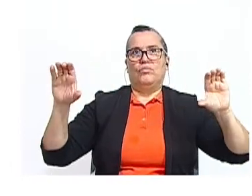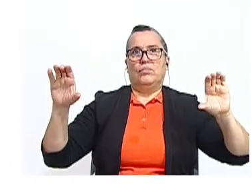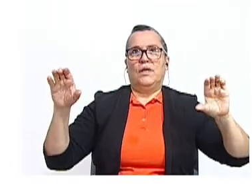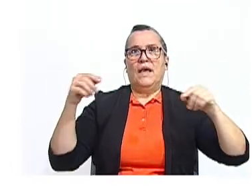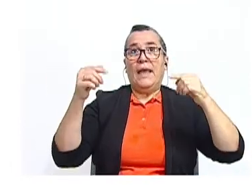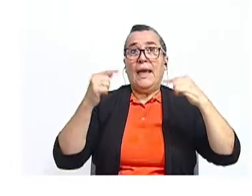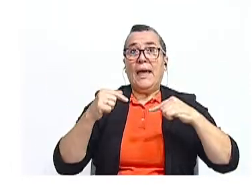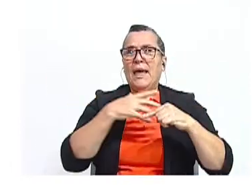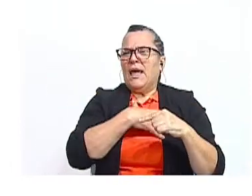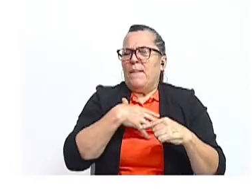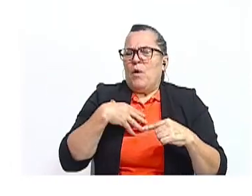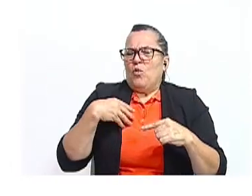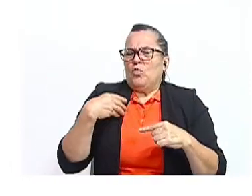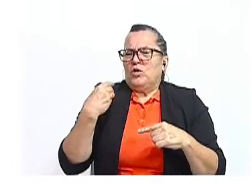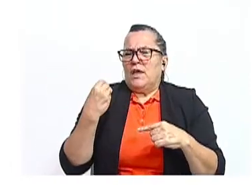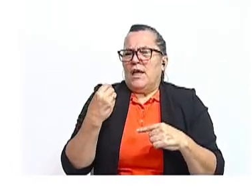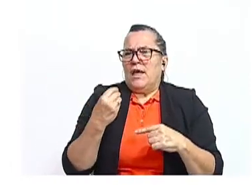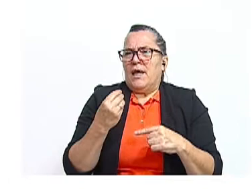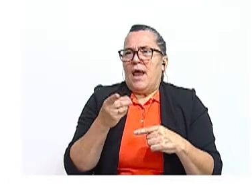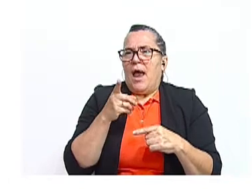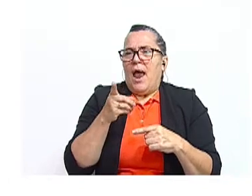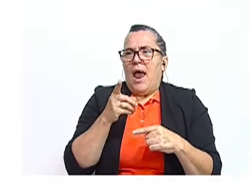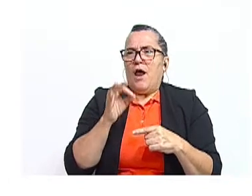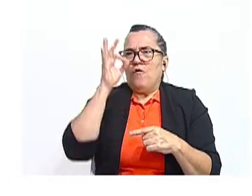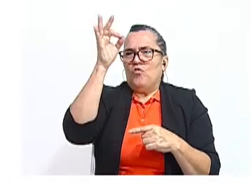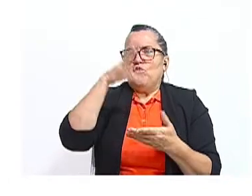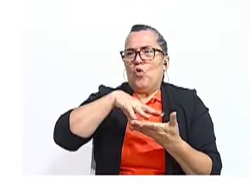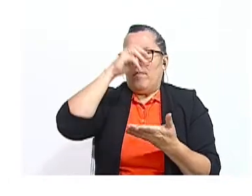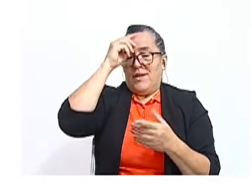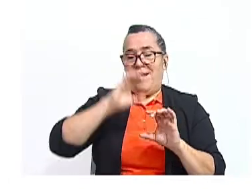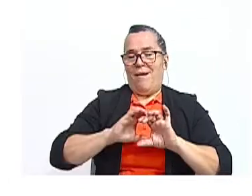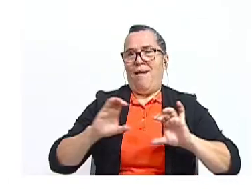in the future. Think about it, guys. Think about it.